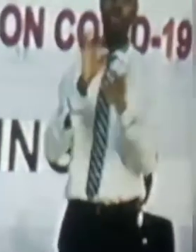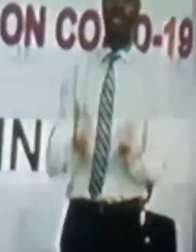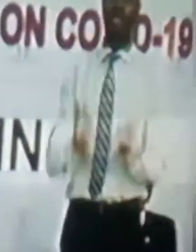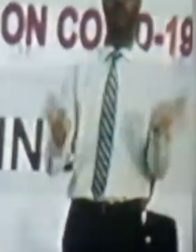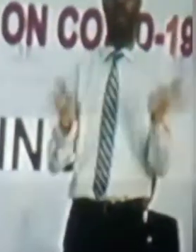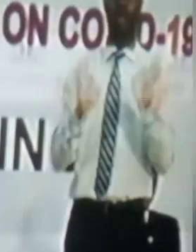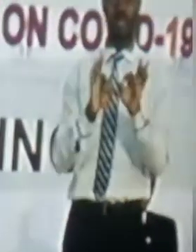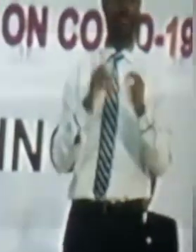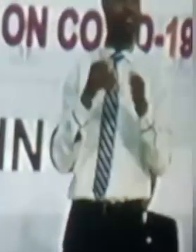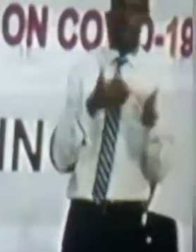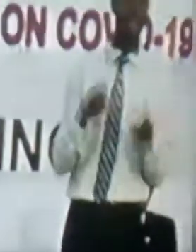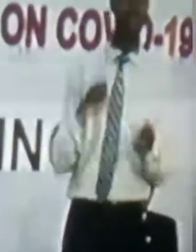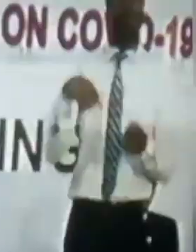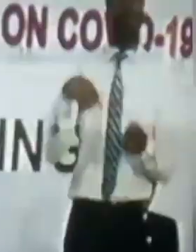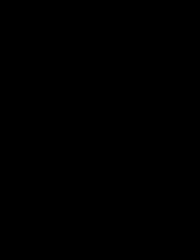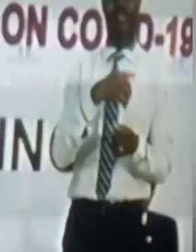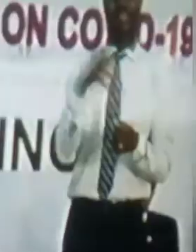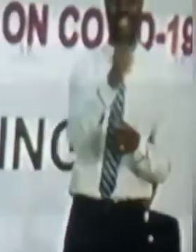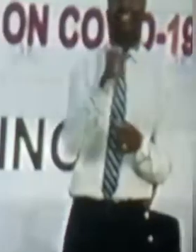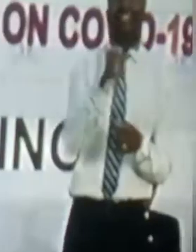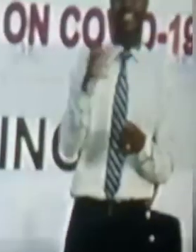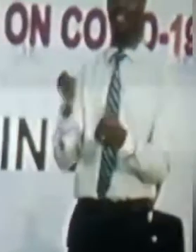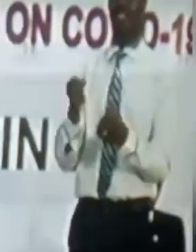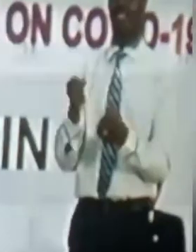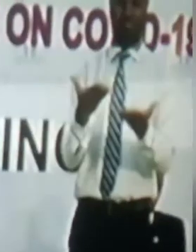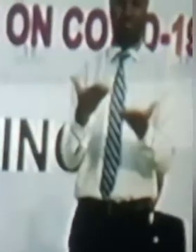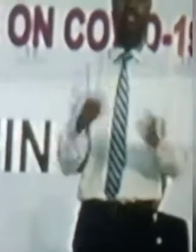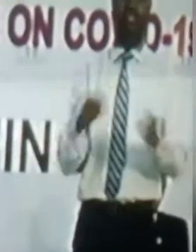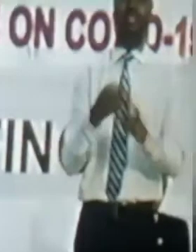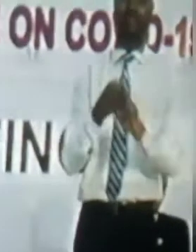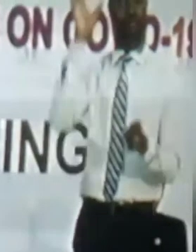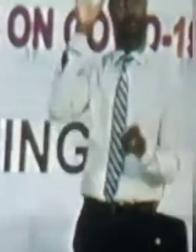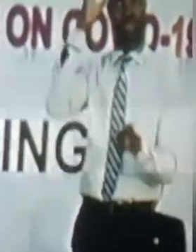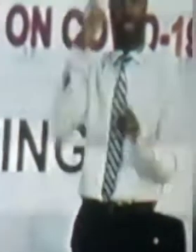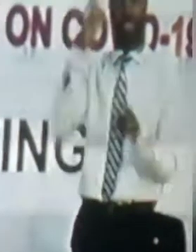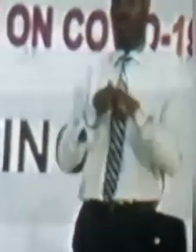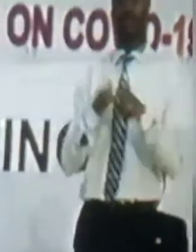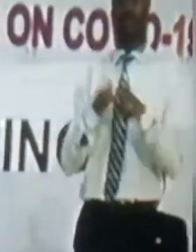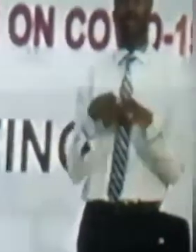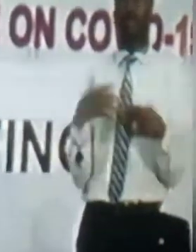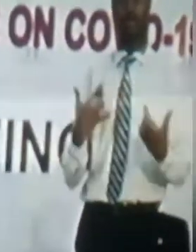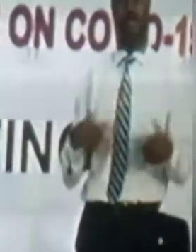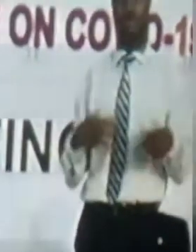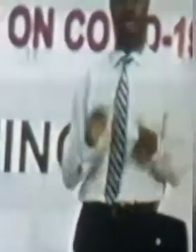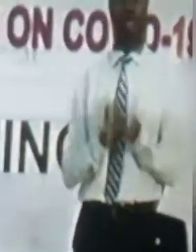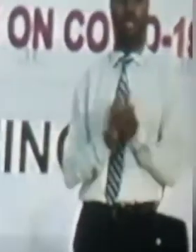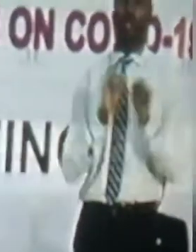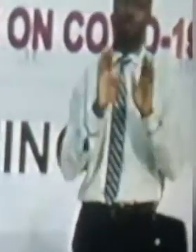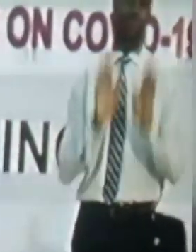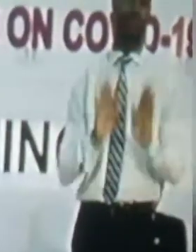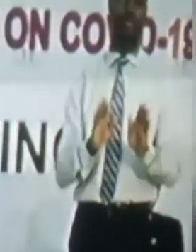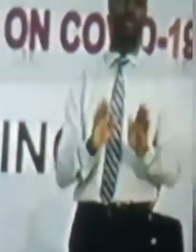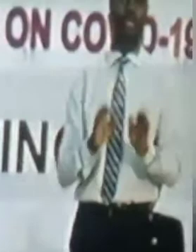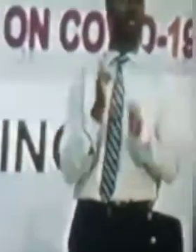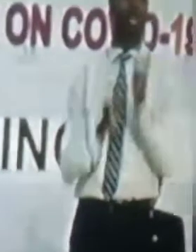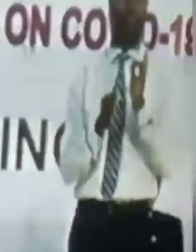get these supplies here, which even if you had the money, you may not have been able to